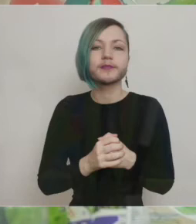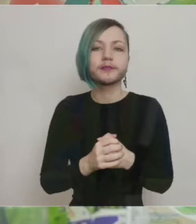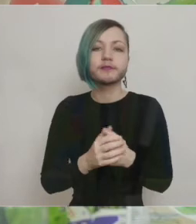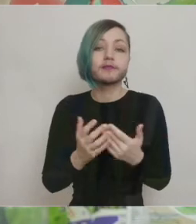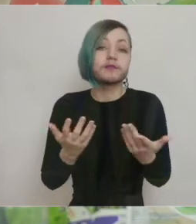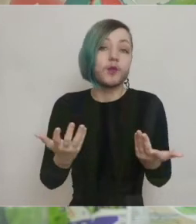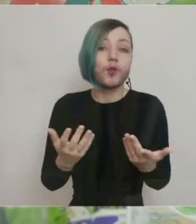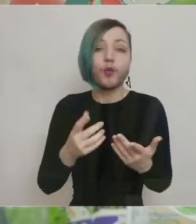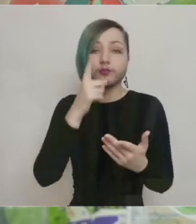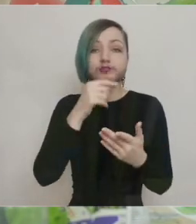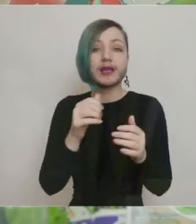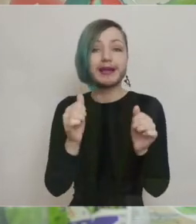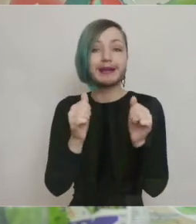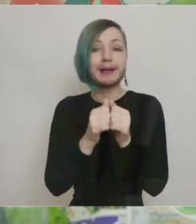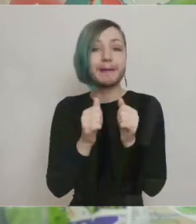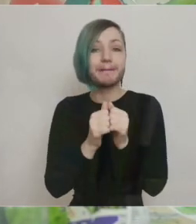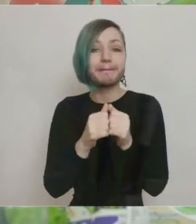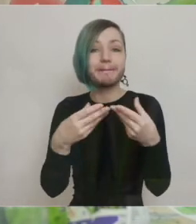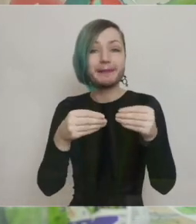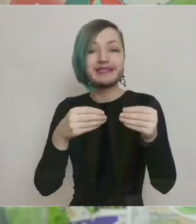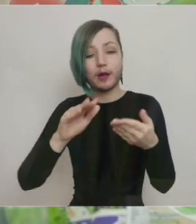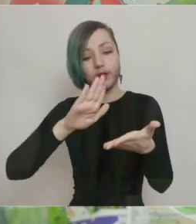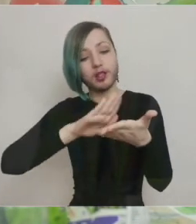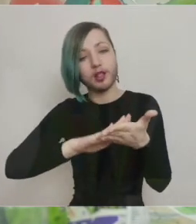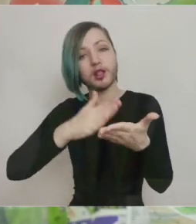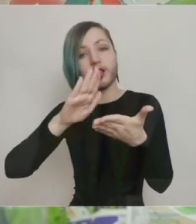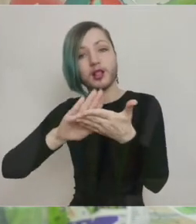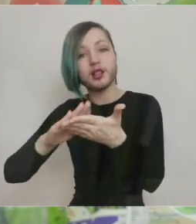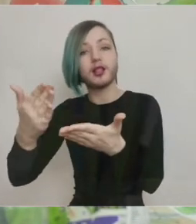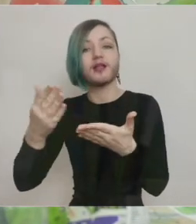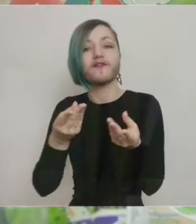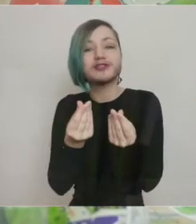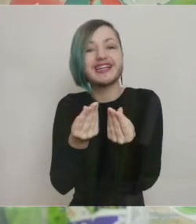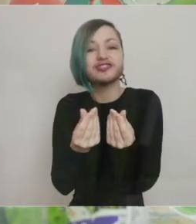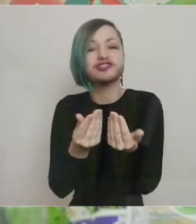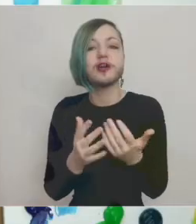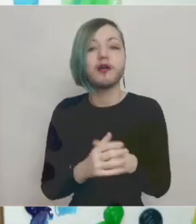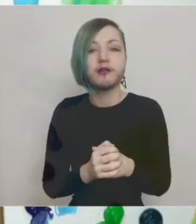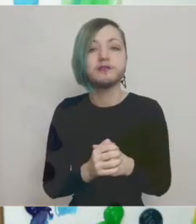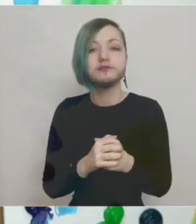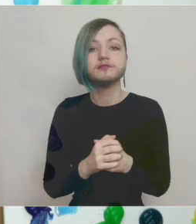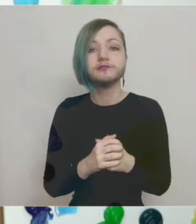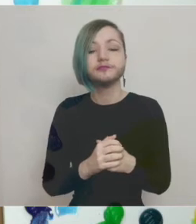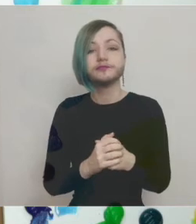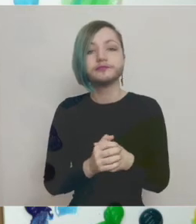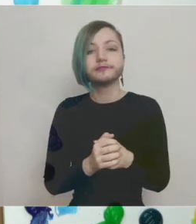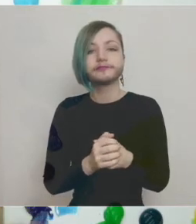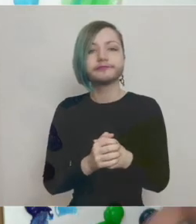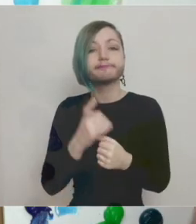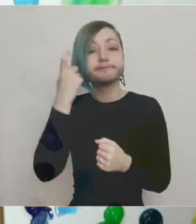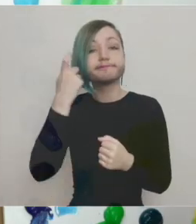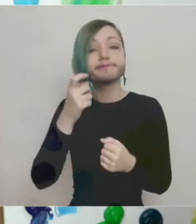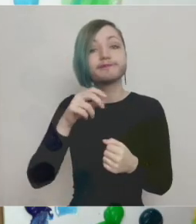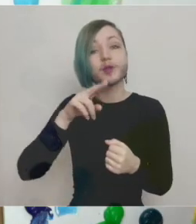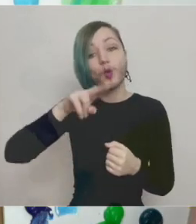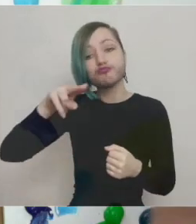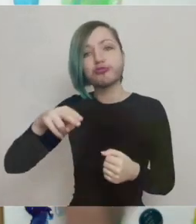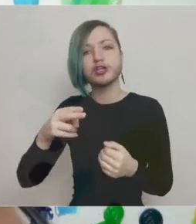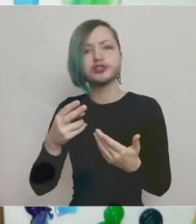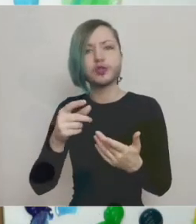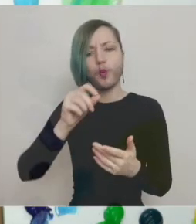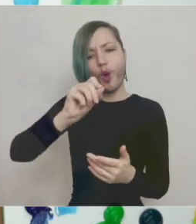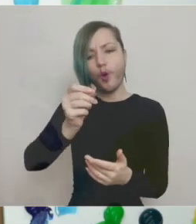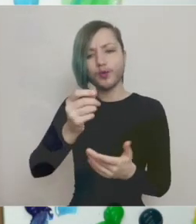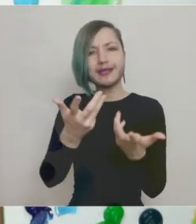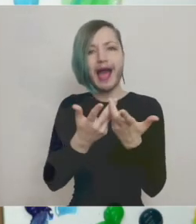Or you can lay more towel on the top again and leave more textures. And think about your brush, like kind of how you're holding your